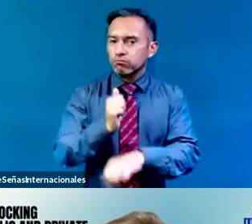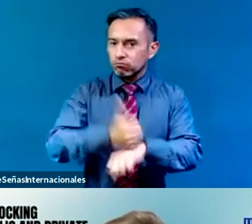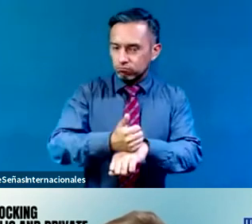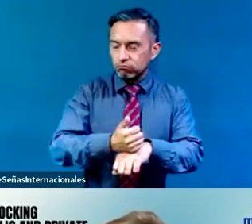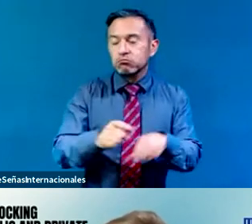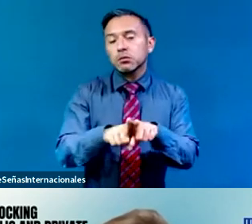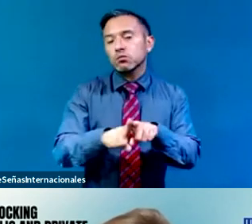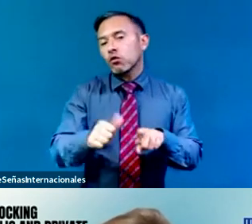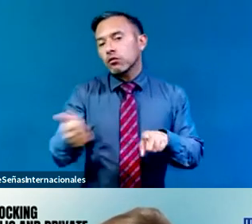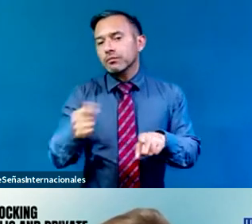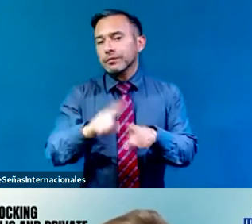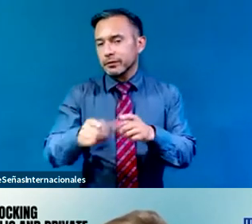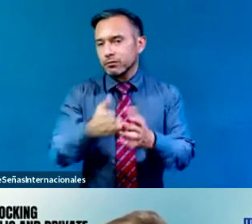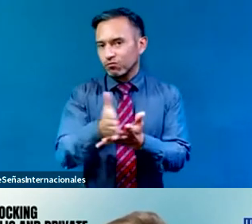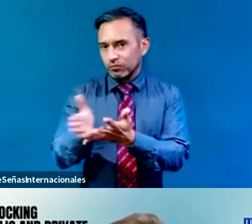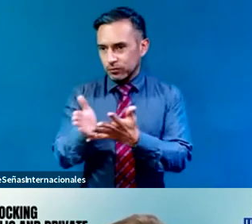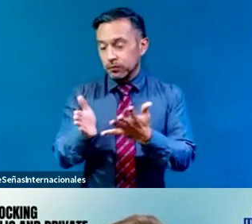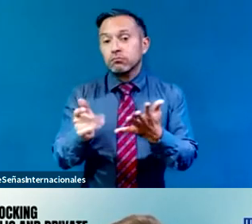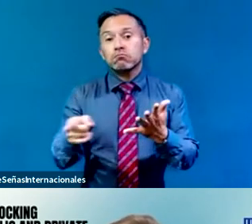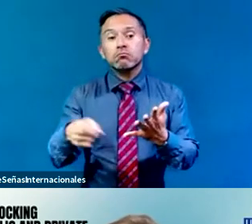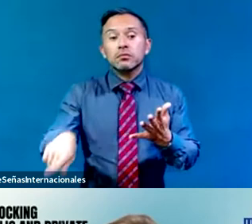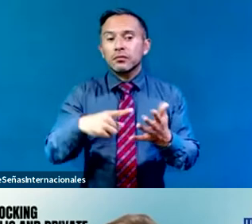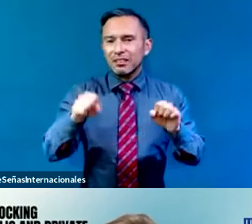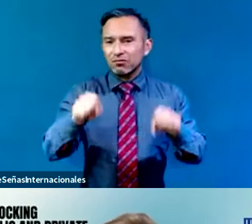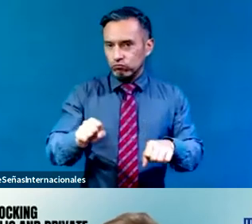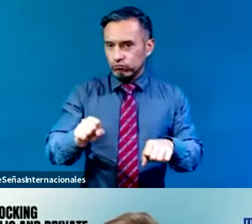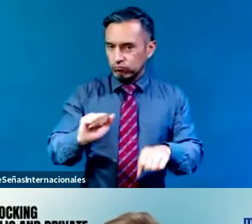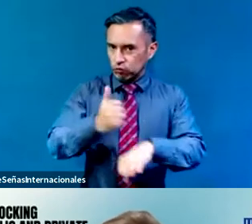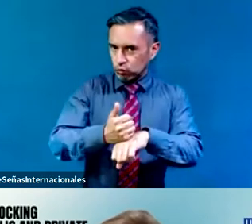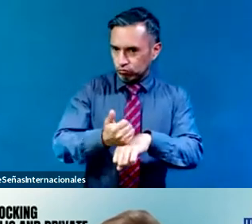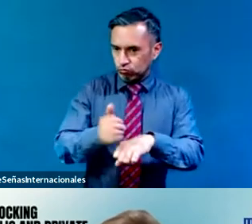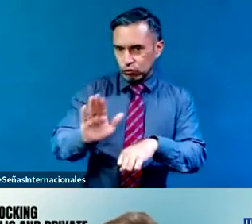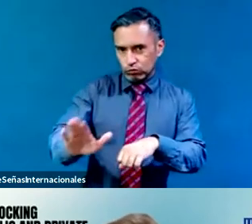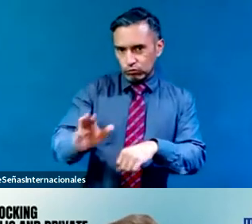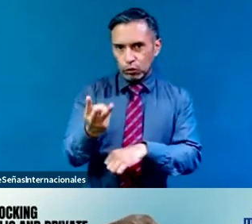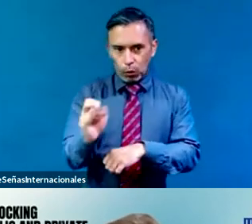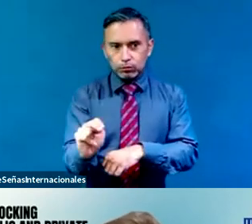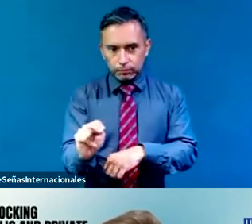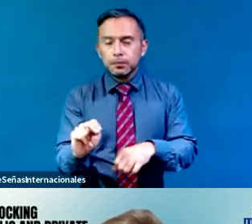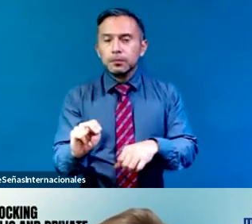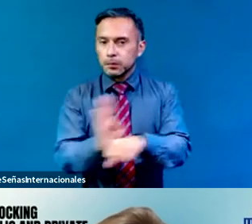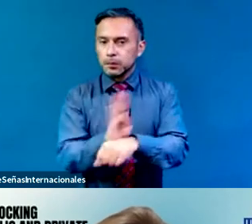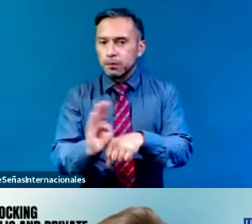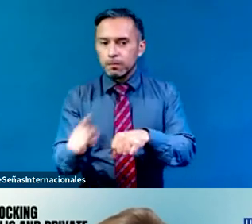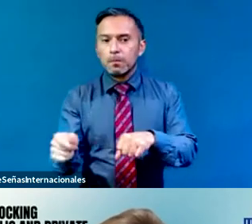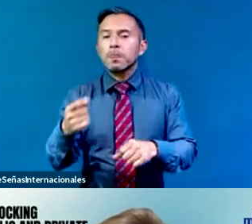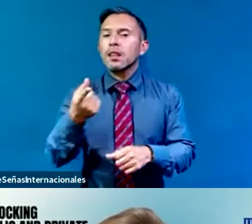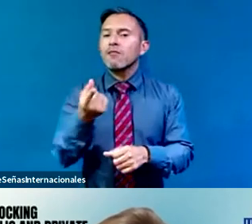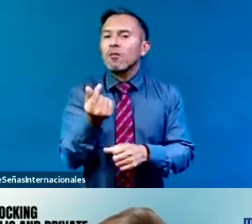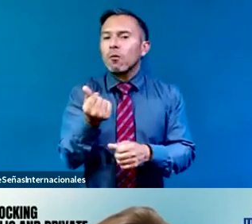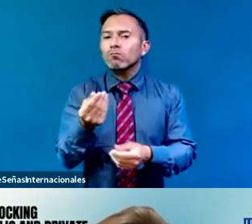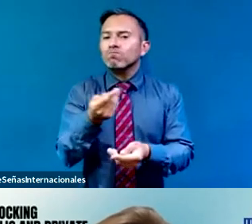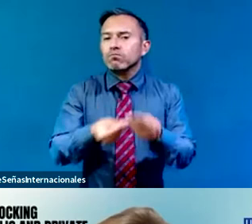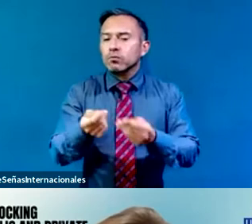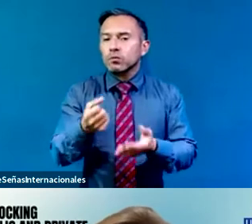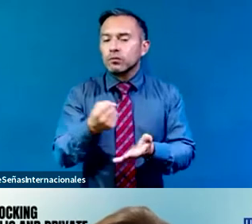startup and working capital. And we can think beyond financial capital. Private sector players can leverage other types of capital to help